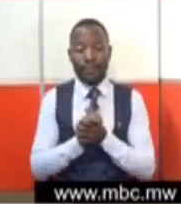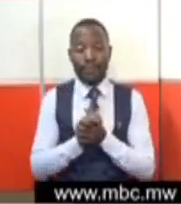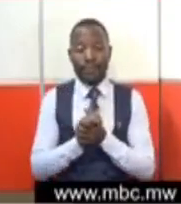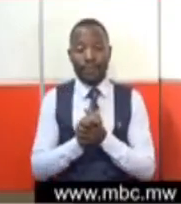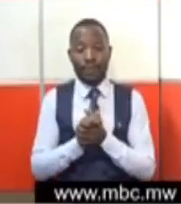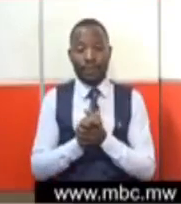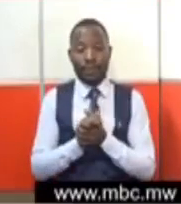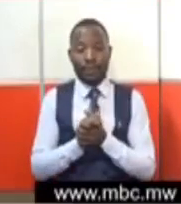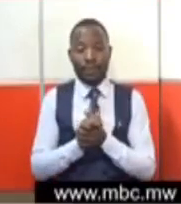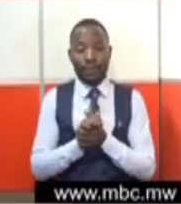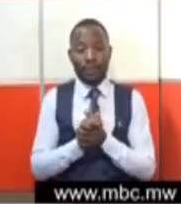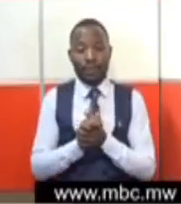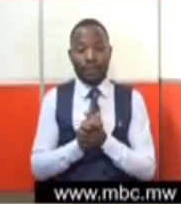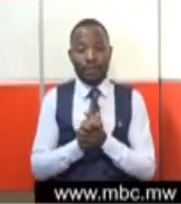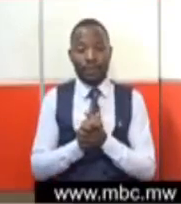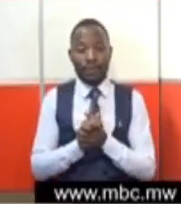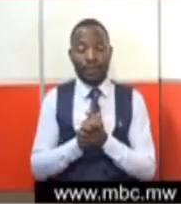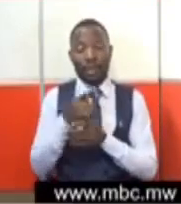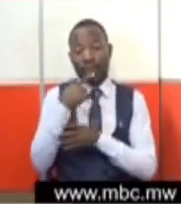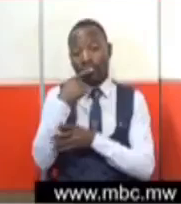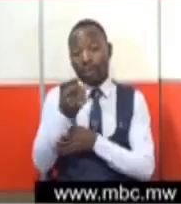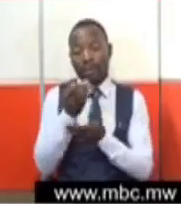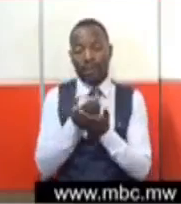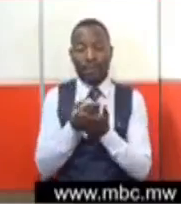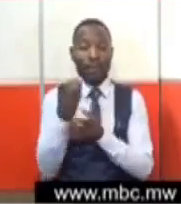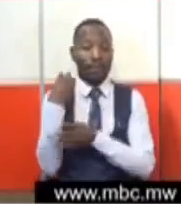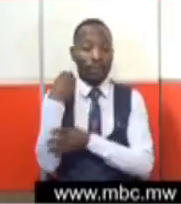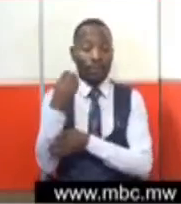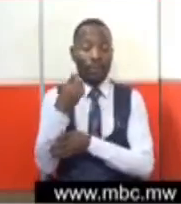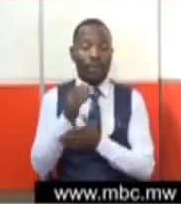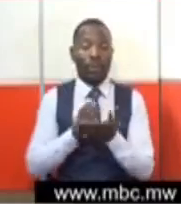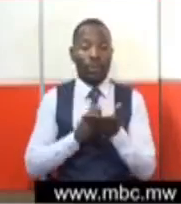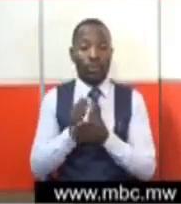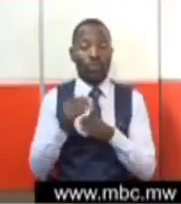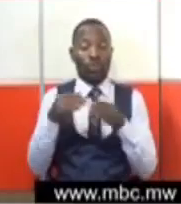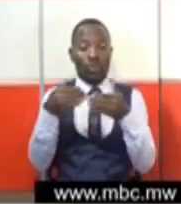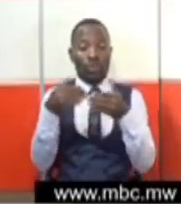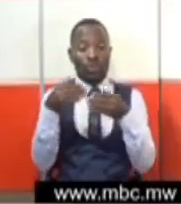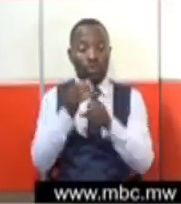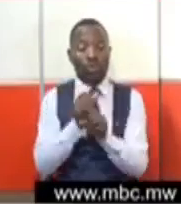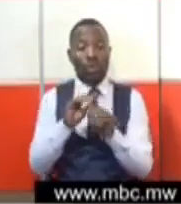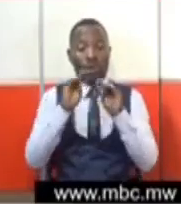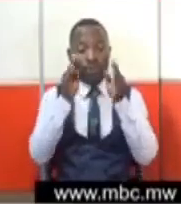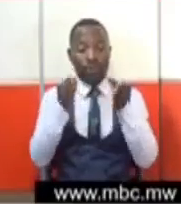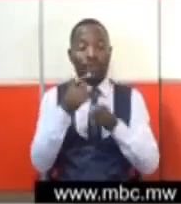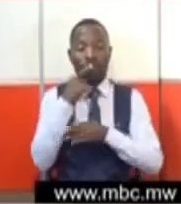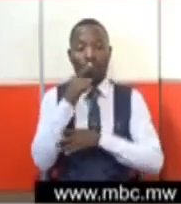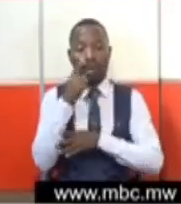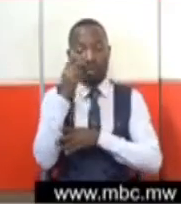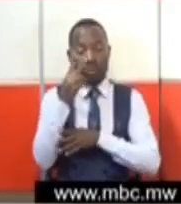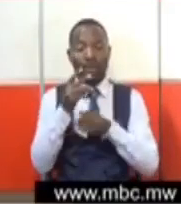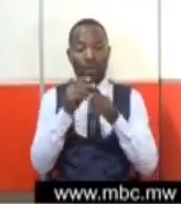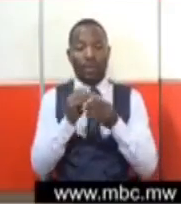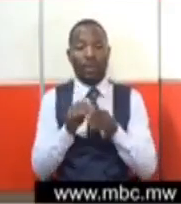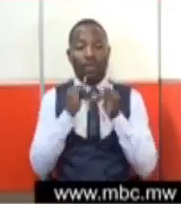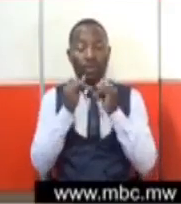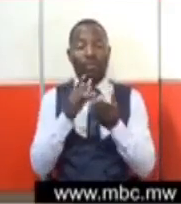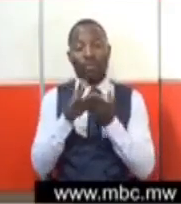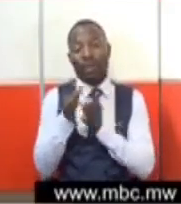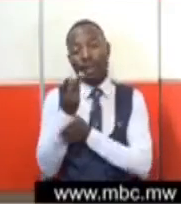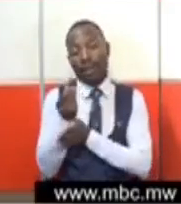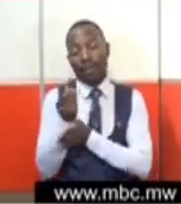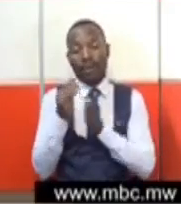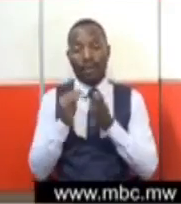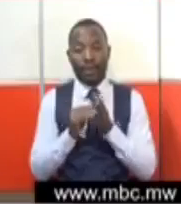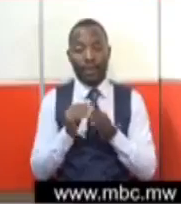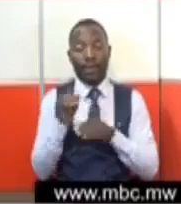Aziz Losa, said among others they requested government through Teachers Council of Malawi to address issues to do with payment as